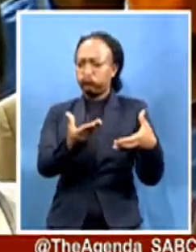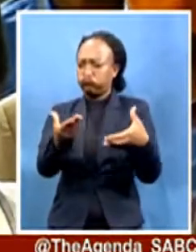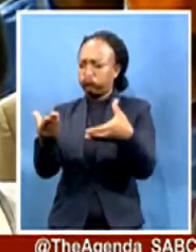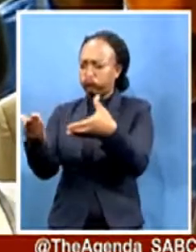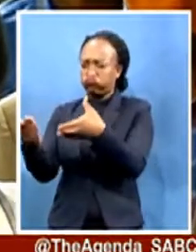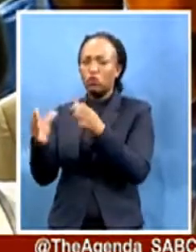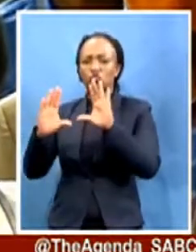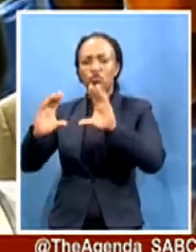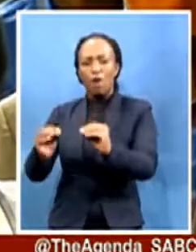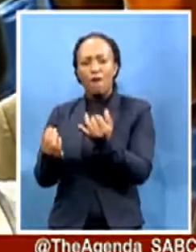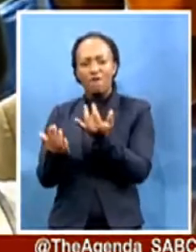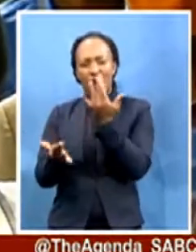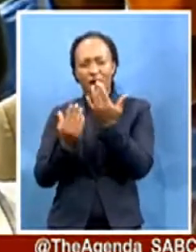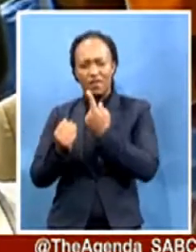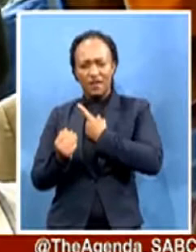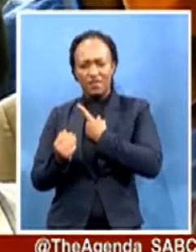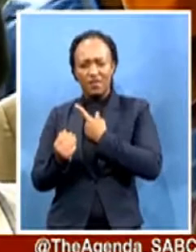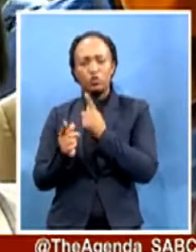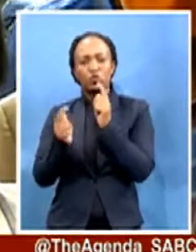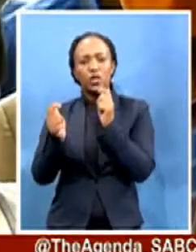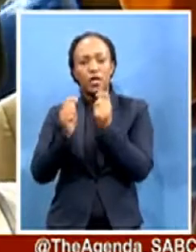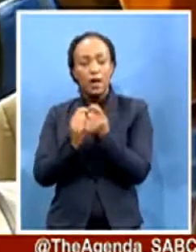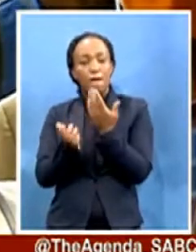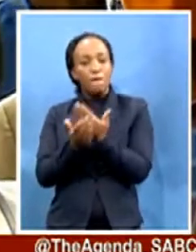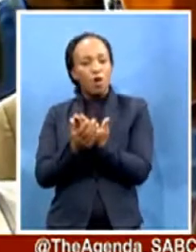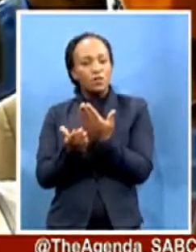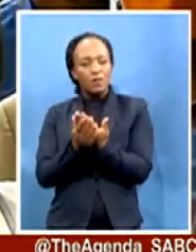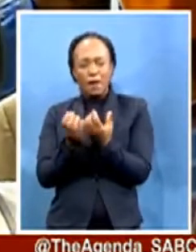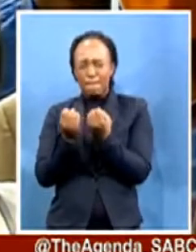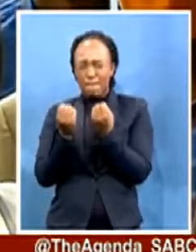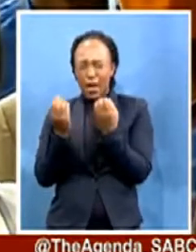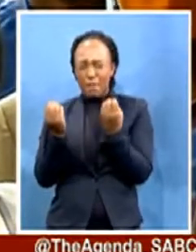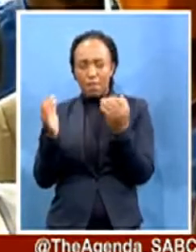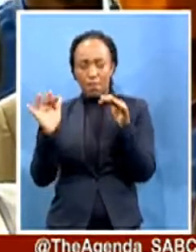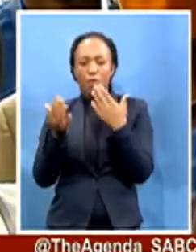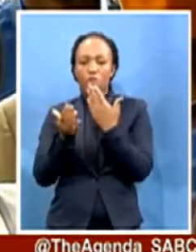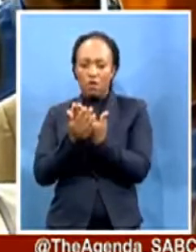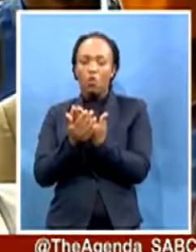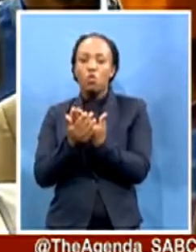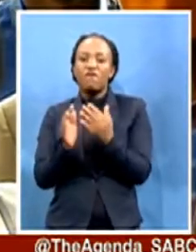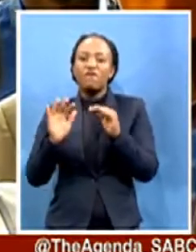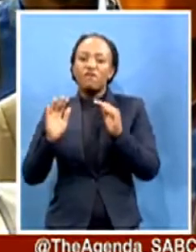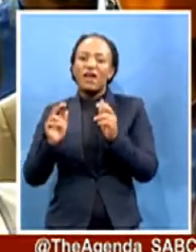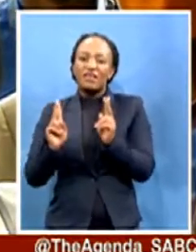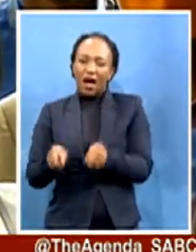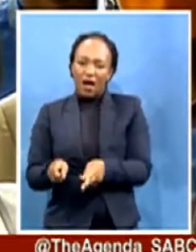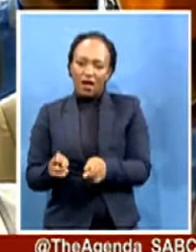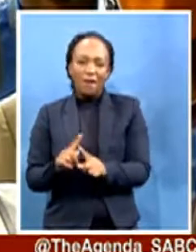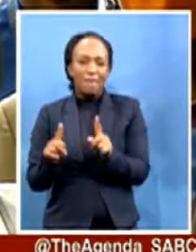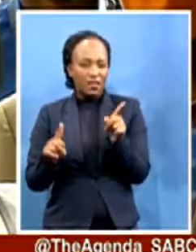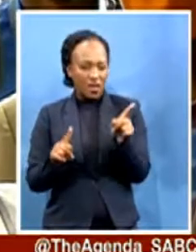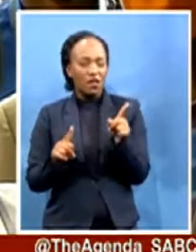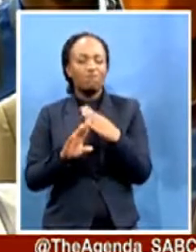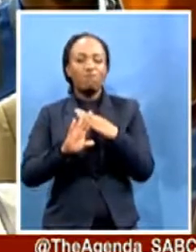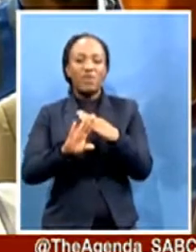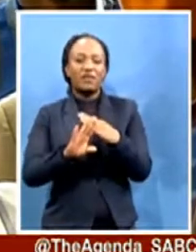been an entire destruction of many more people's lives. But in the process, they have been able to demonstrate courage and